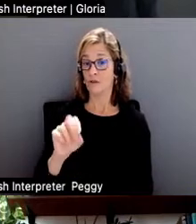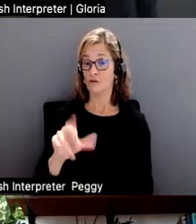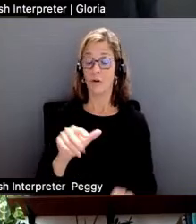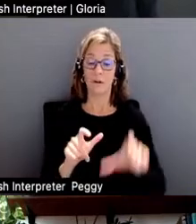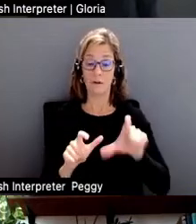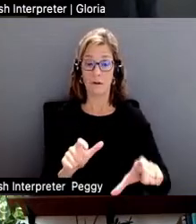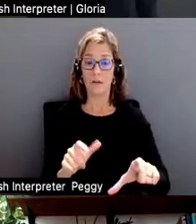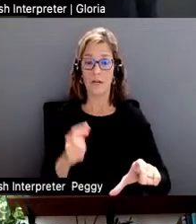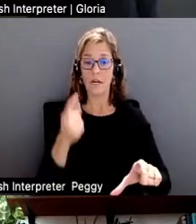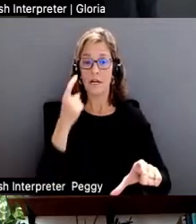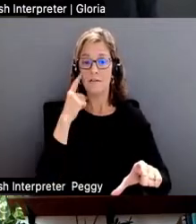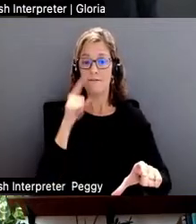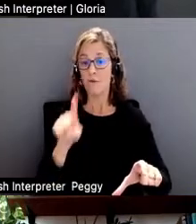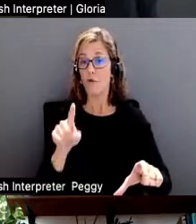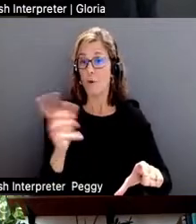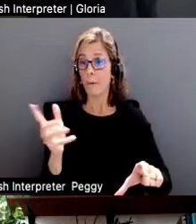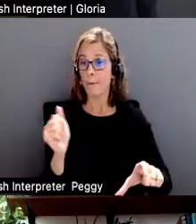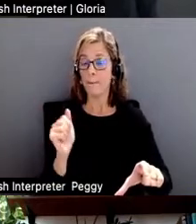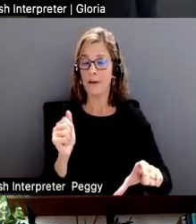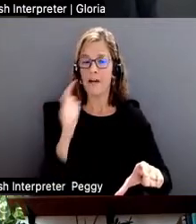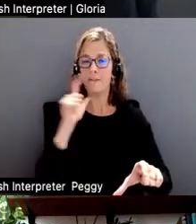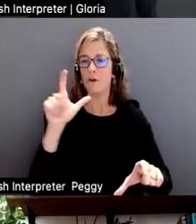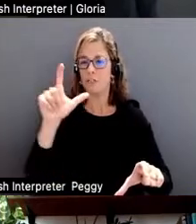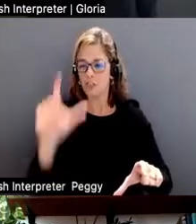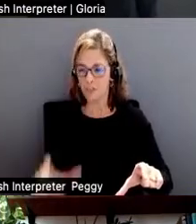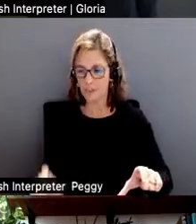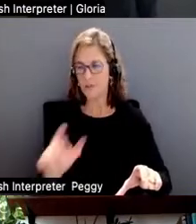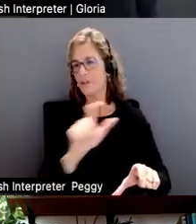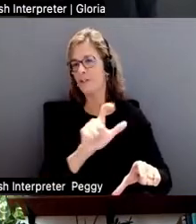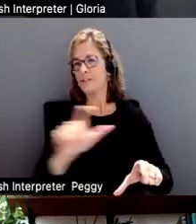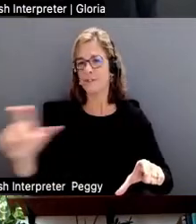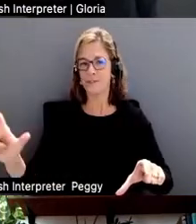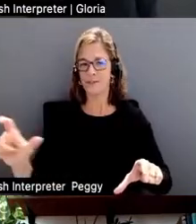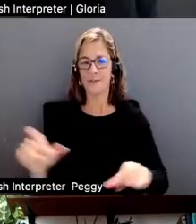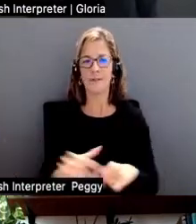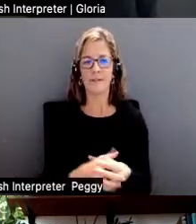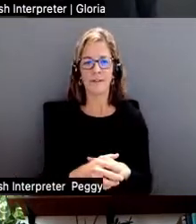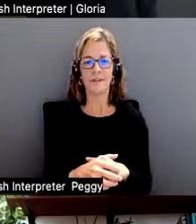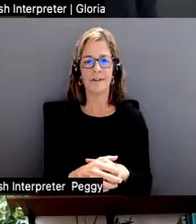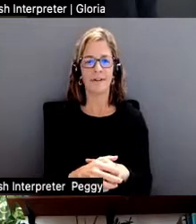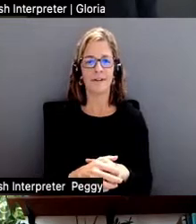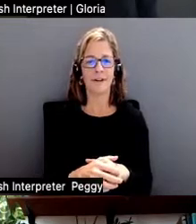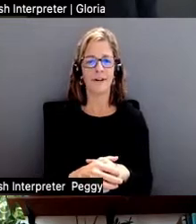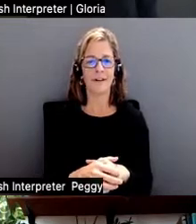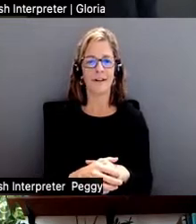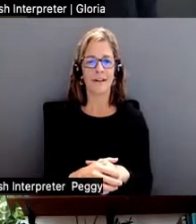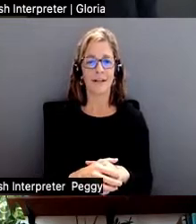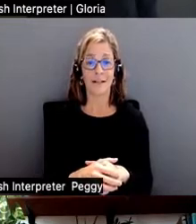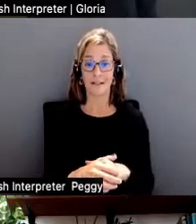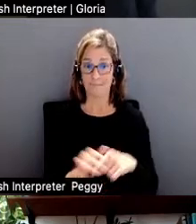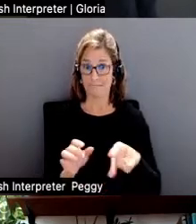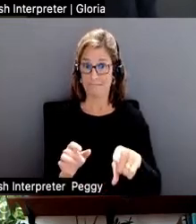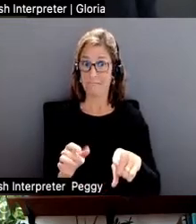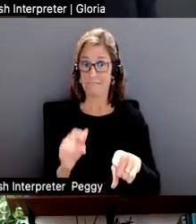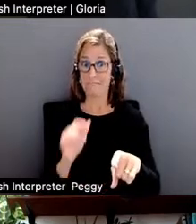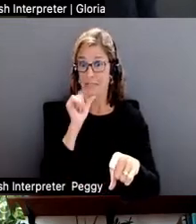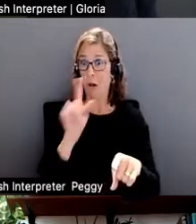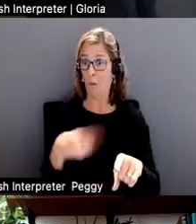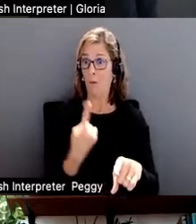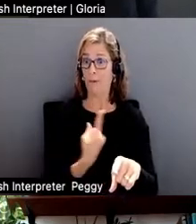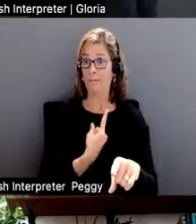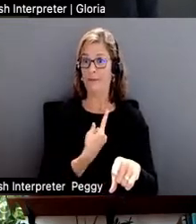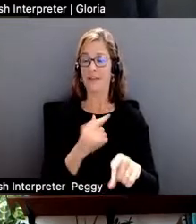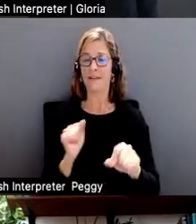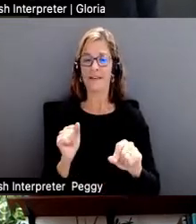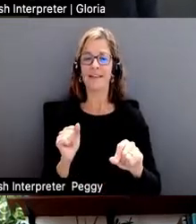make a straight line. It looks like it's getting moved around quite a bit, so you can also use